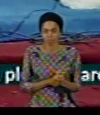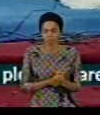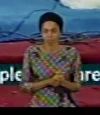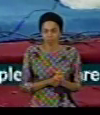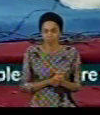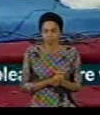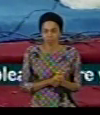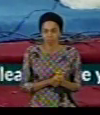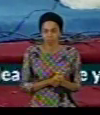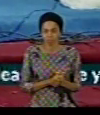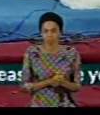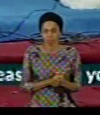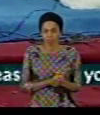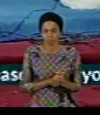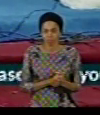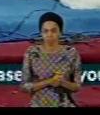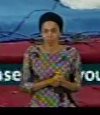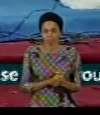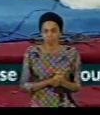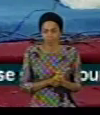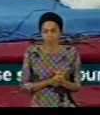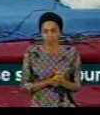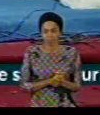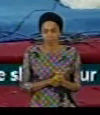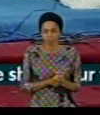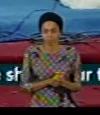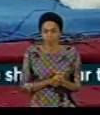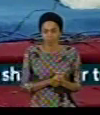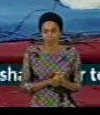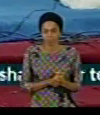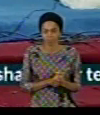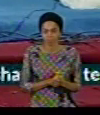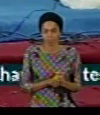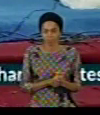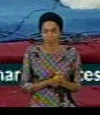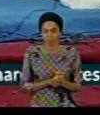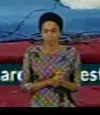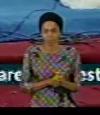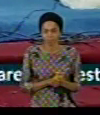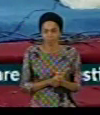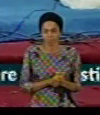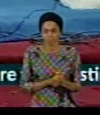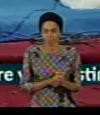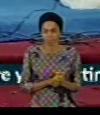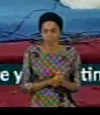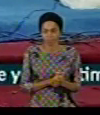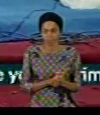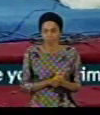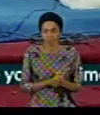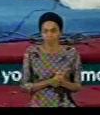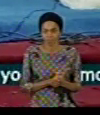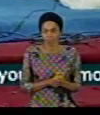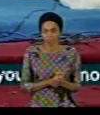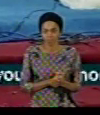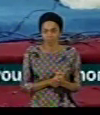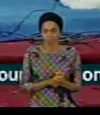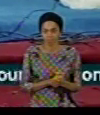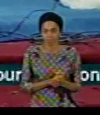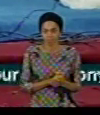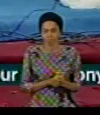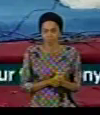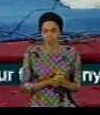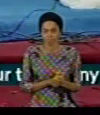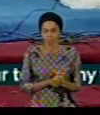Get a muse in who I do. Nam dasi where I lumen matter day. I lun on was a ma. I come to Kia